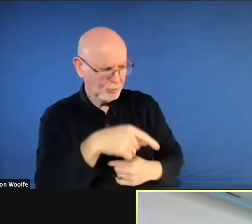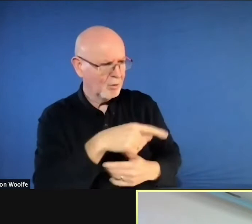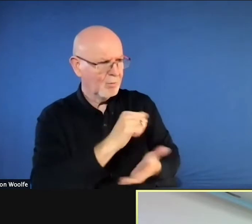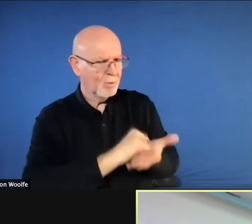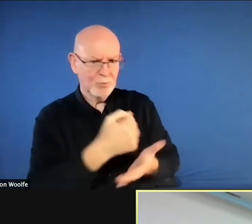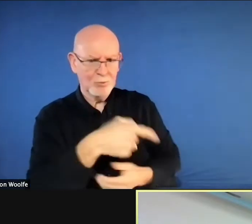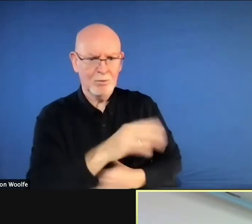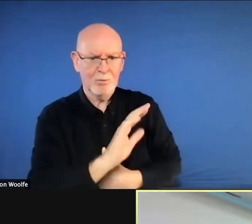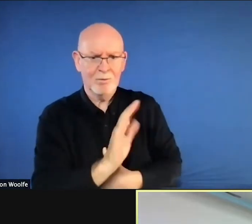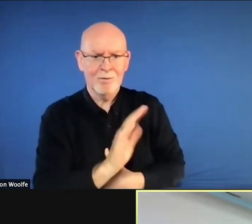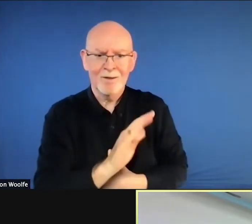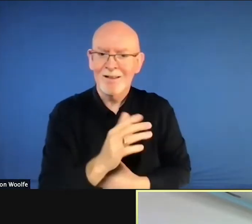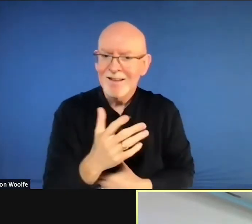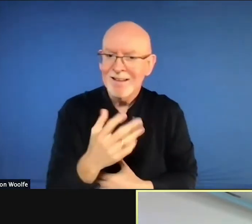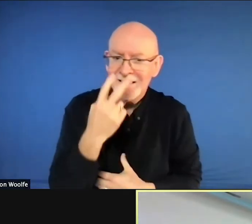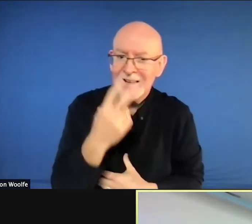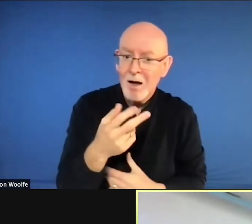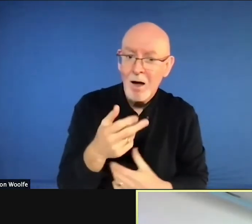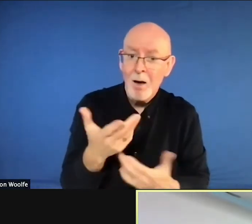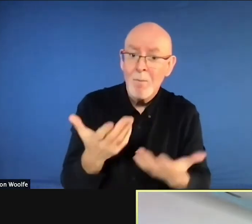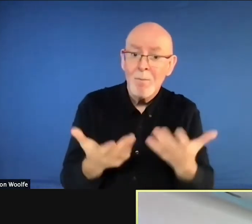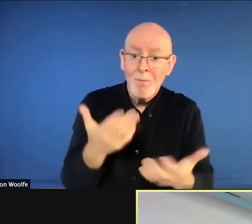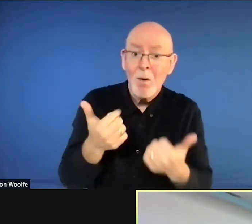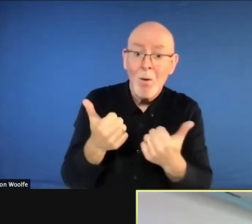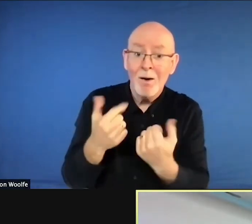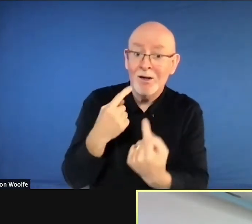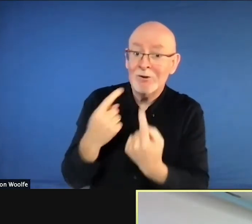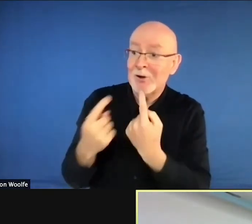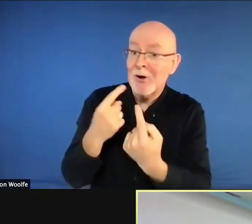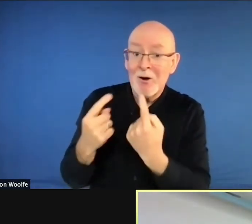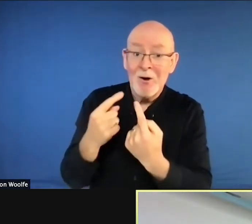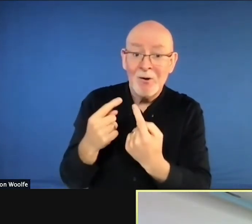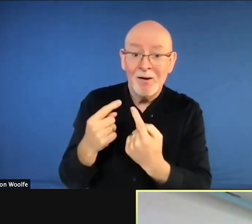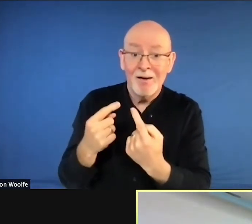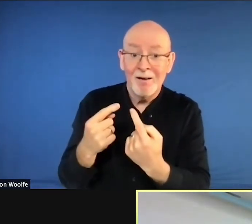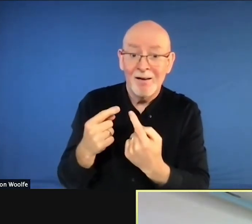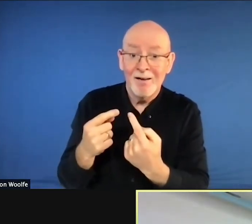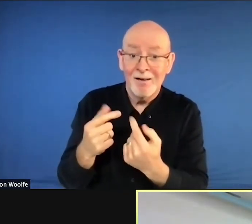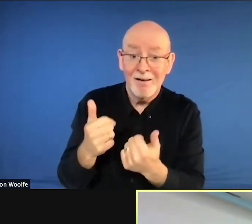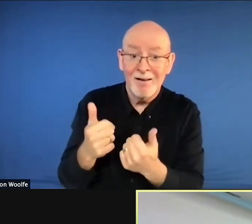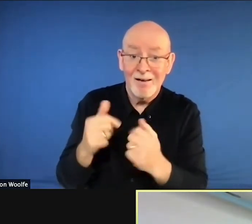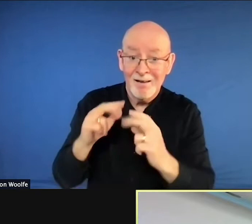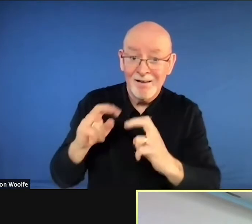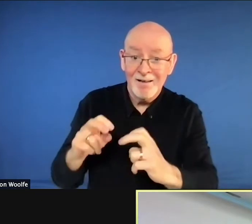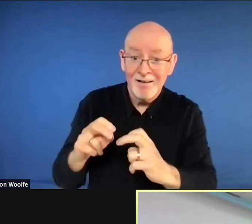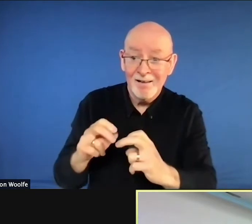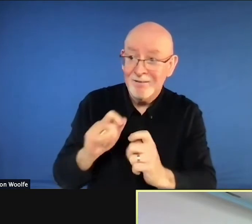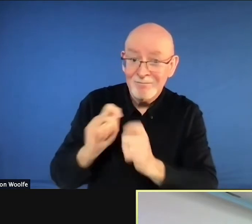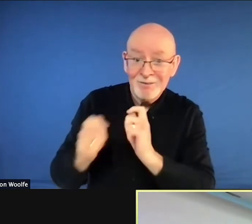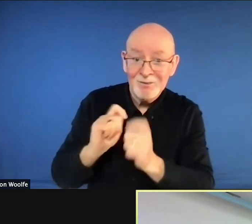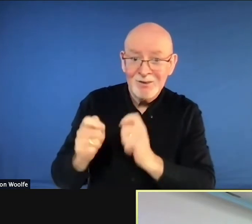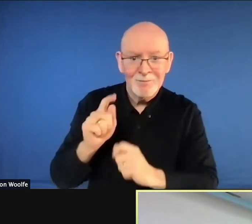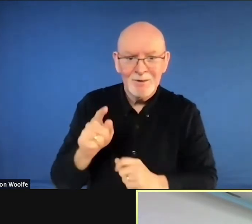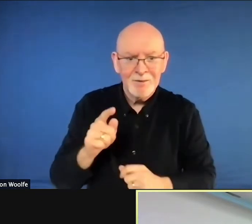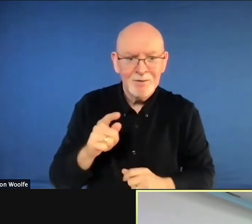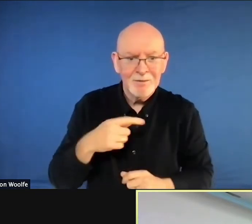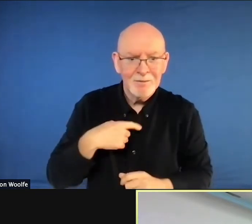paper, something like that, or we don't want to present it at a conference. So I guess